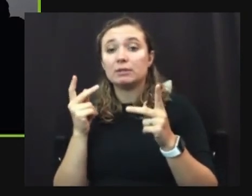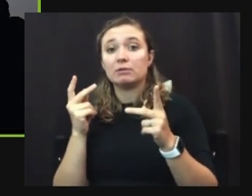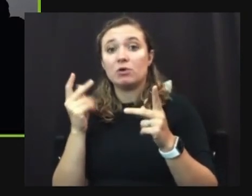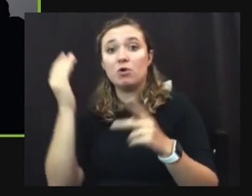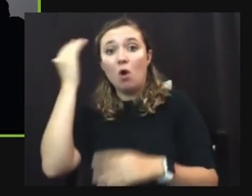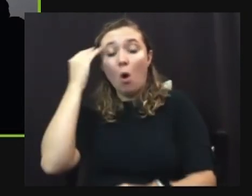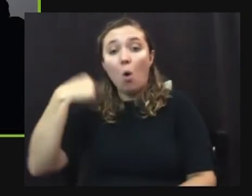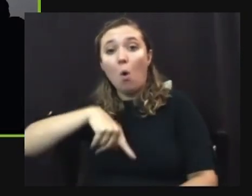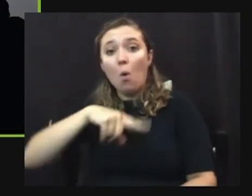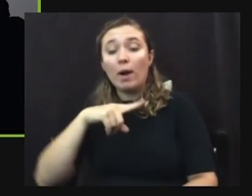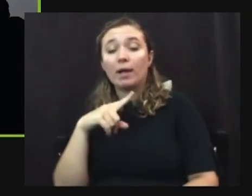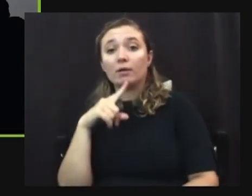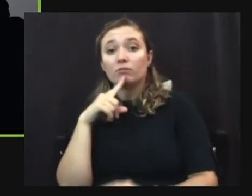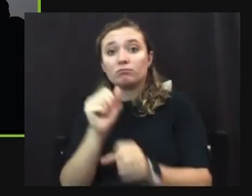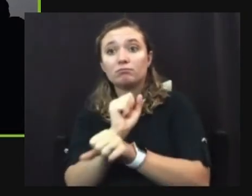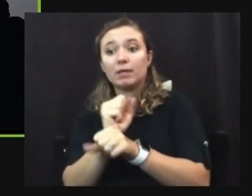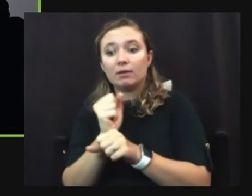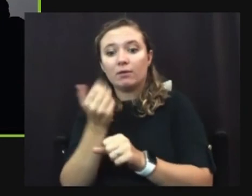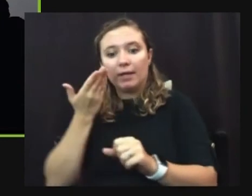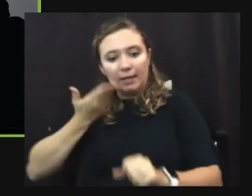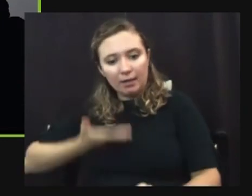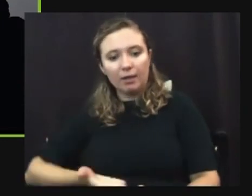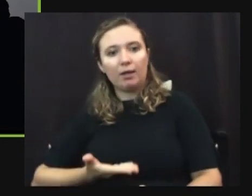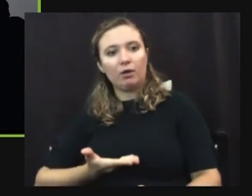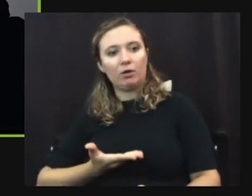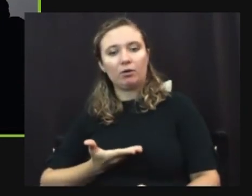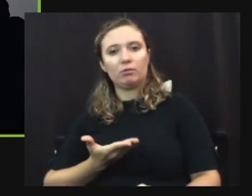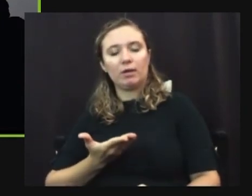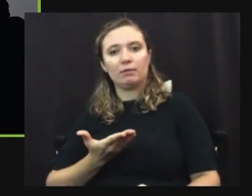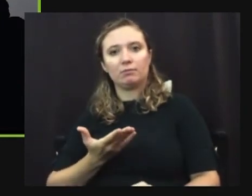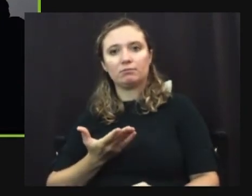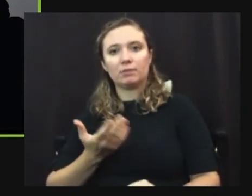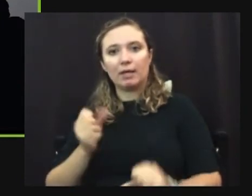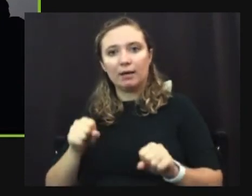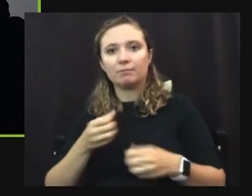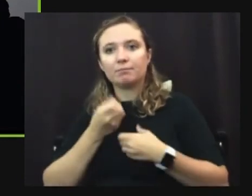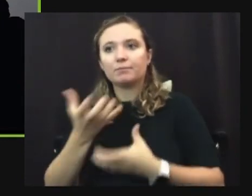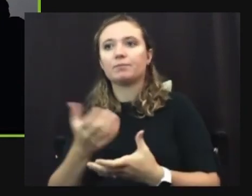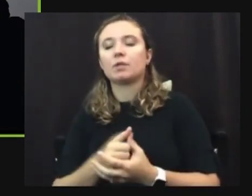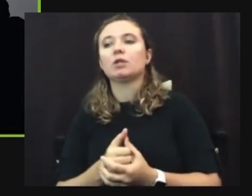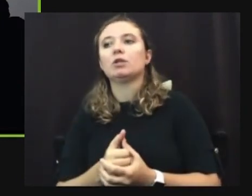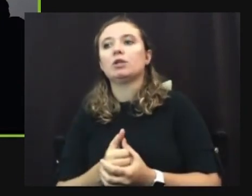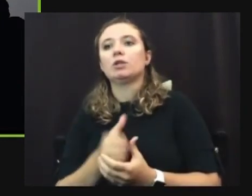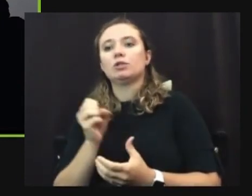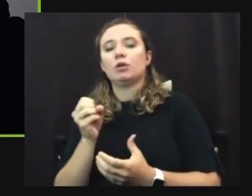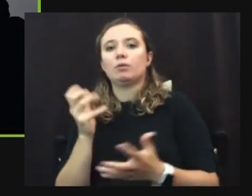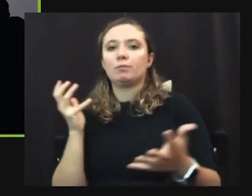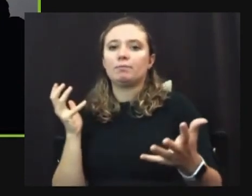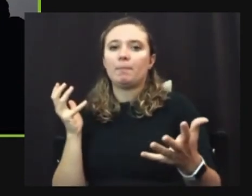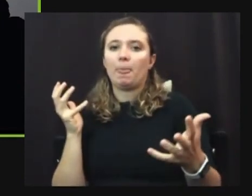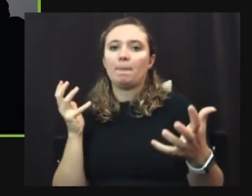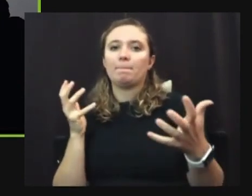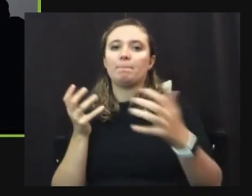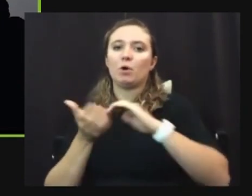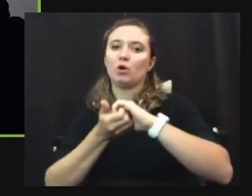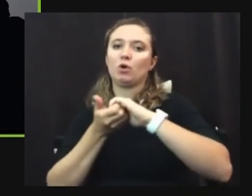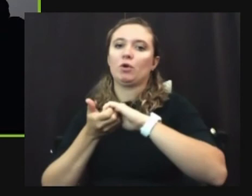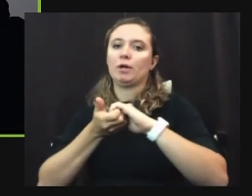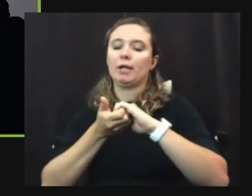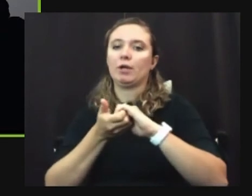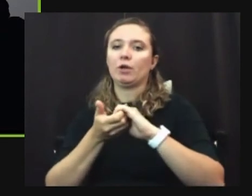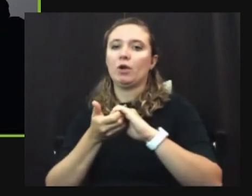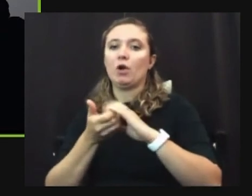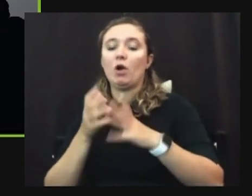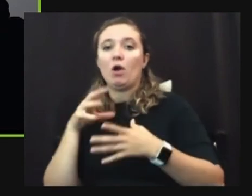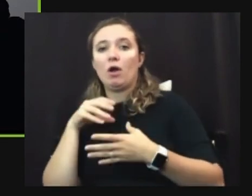And they still shut us out. They still continue to platform Autism Speaks, but the autistic community has maintained for years it's a